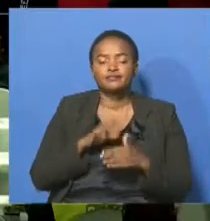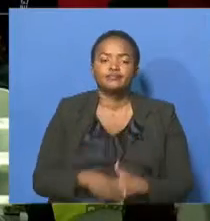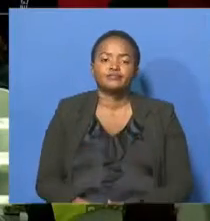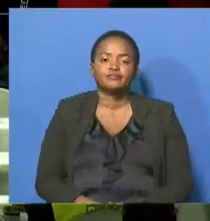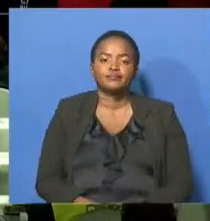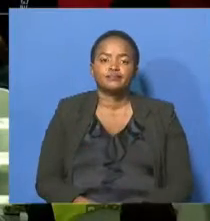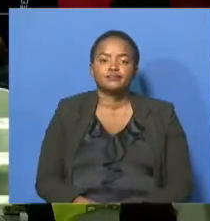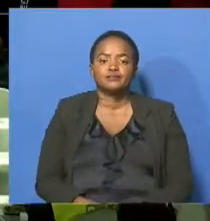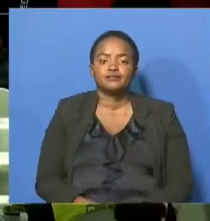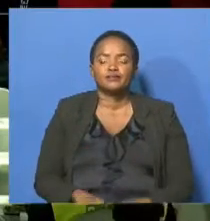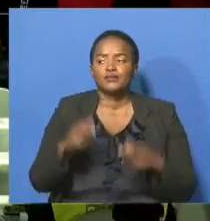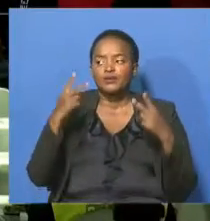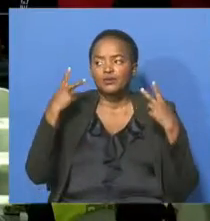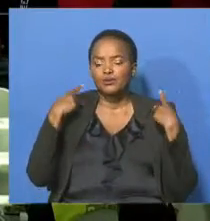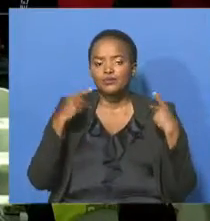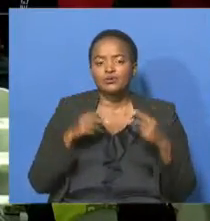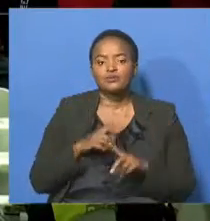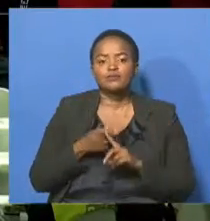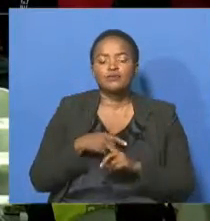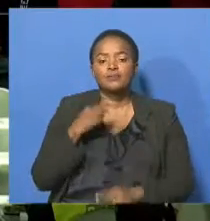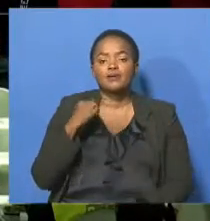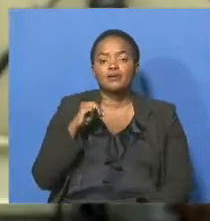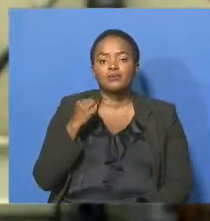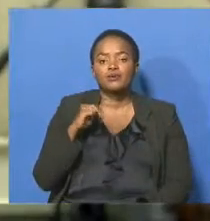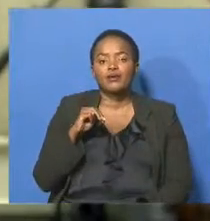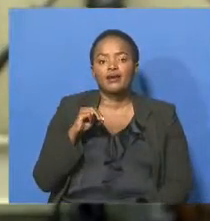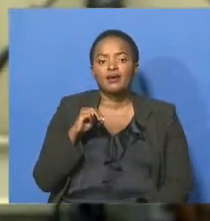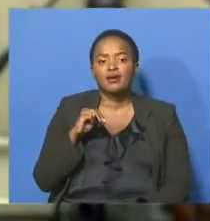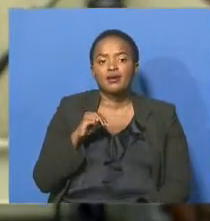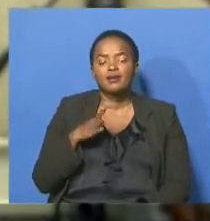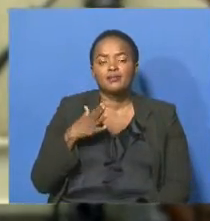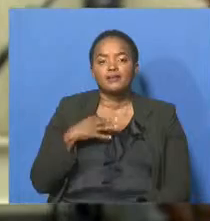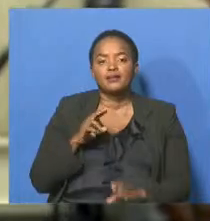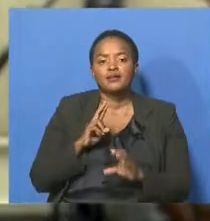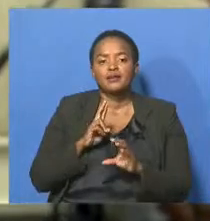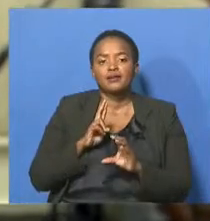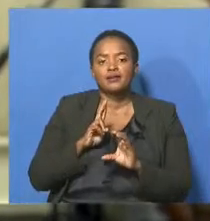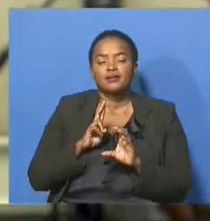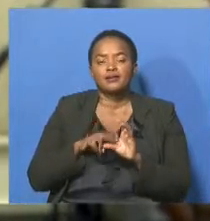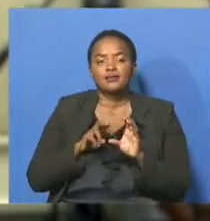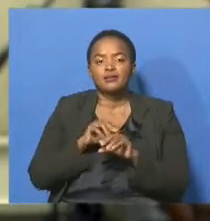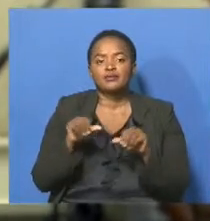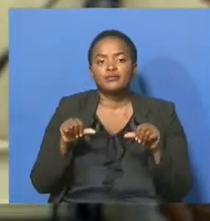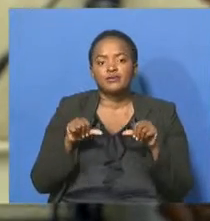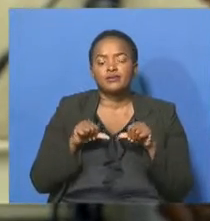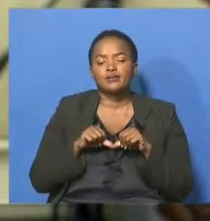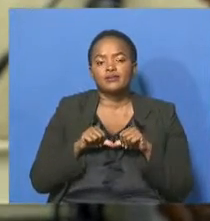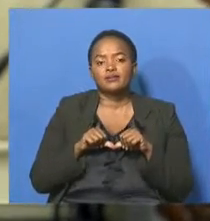Ke Kgosi go tswa kwa mo Lepolole ke le modula stilo wa station.